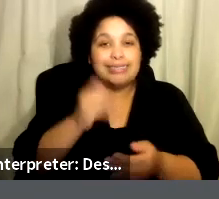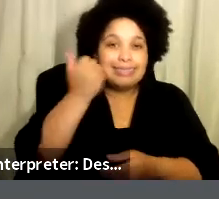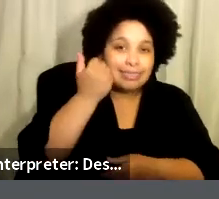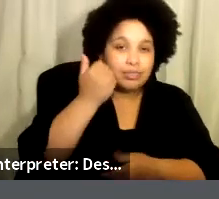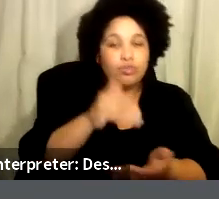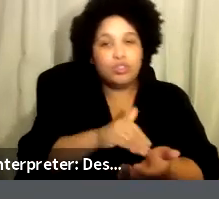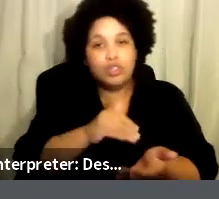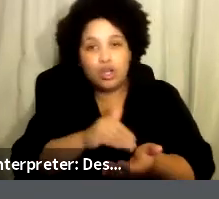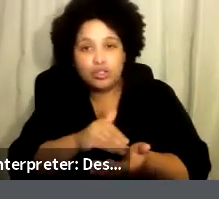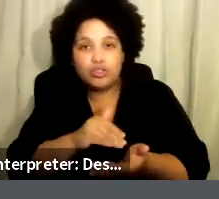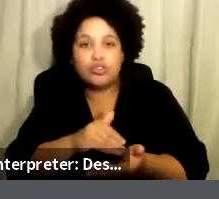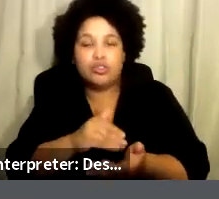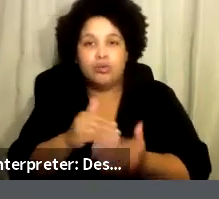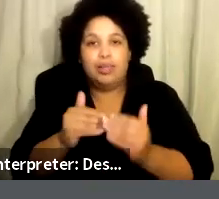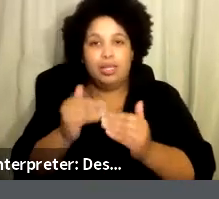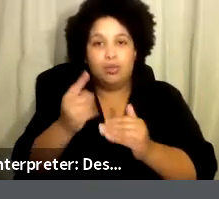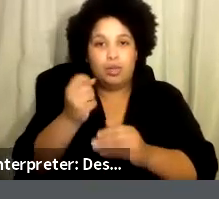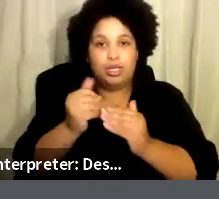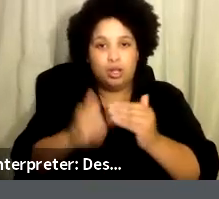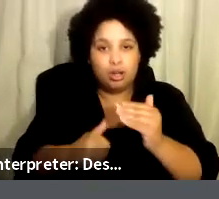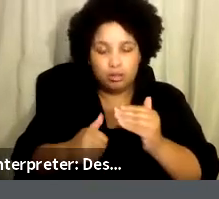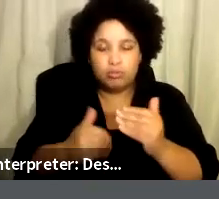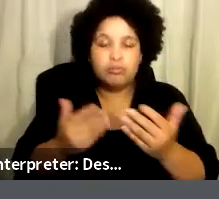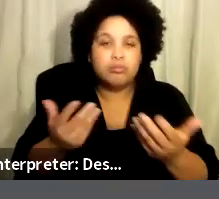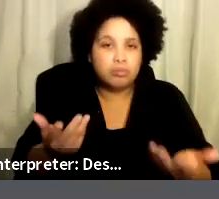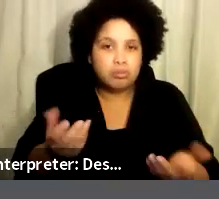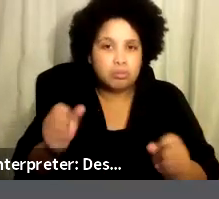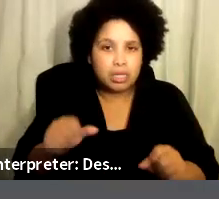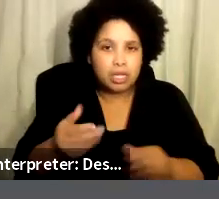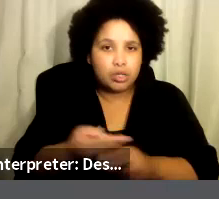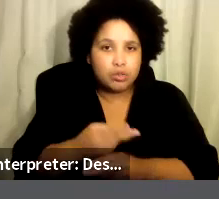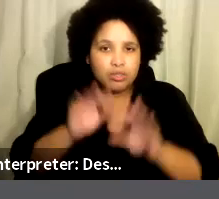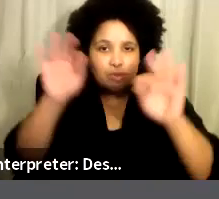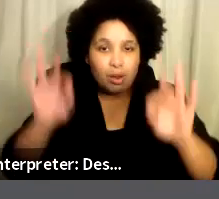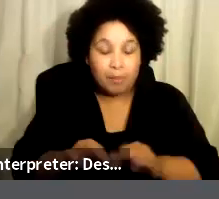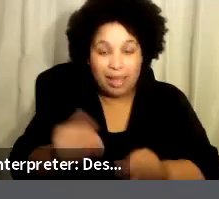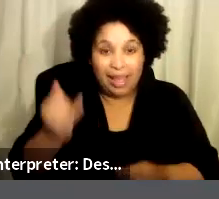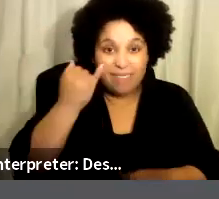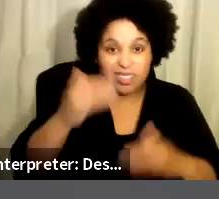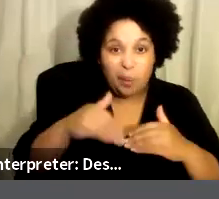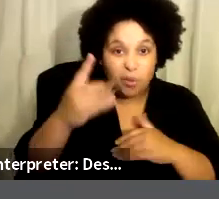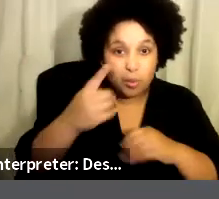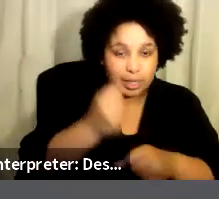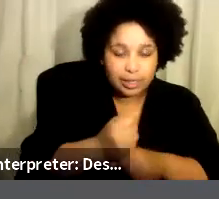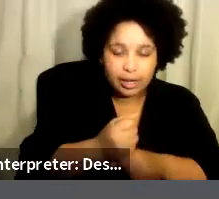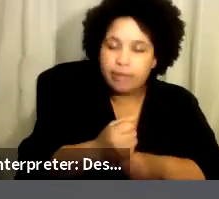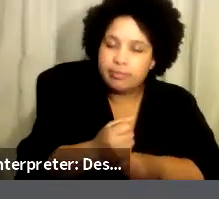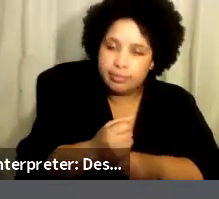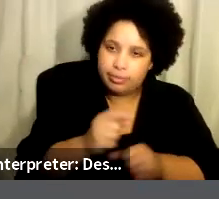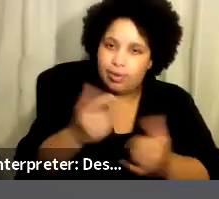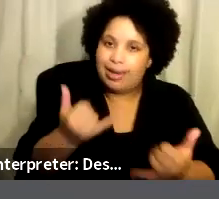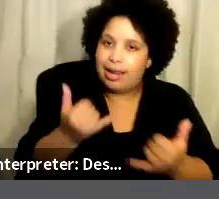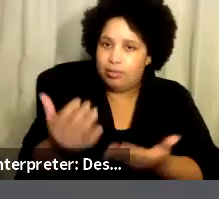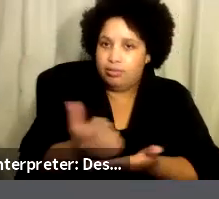those forms. If it's been over a year, again, please take this time right now before we start enrollment in